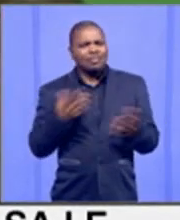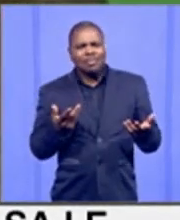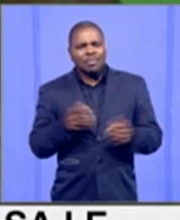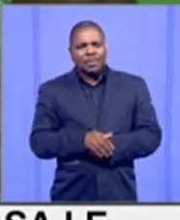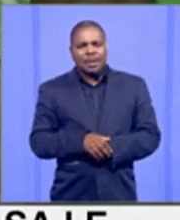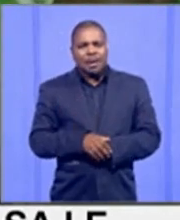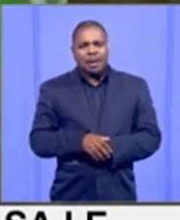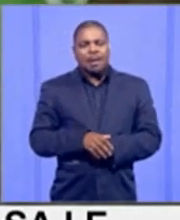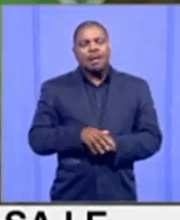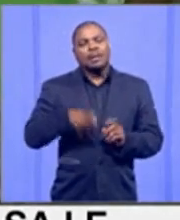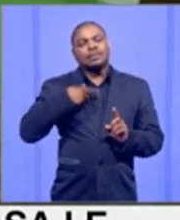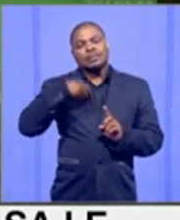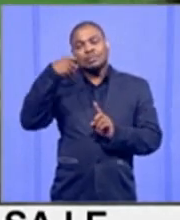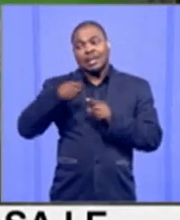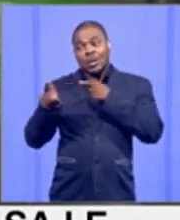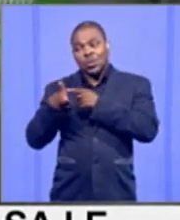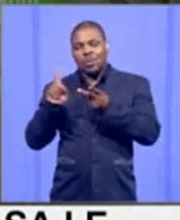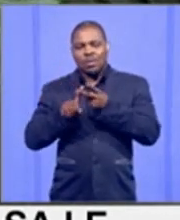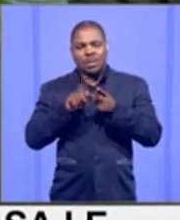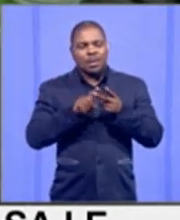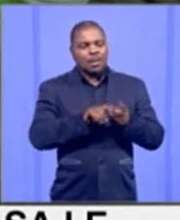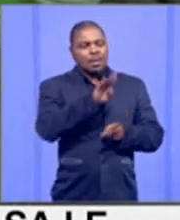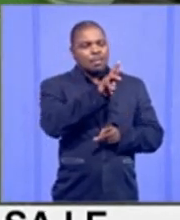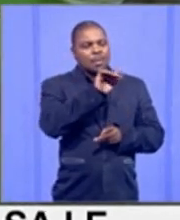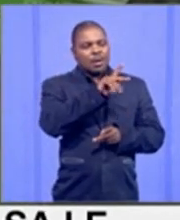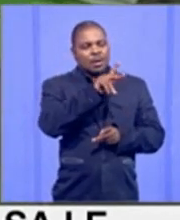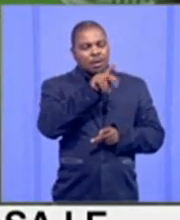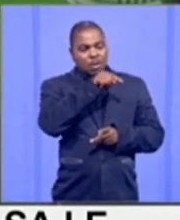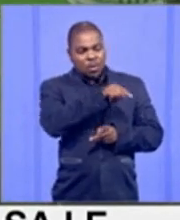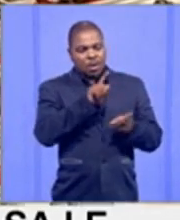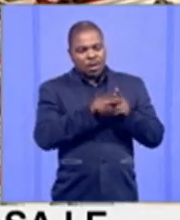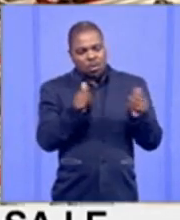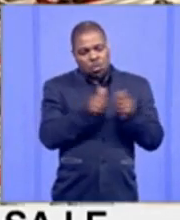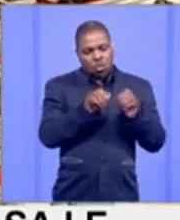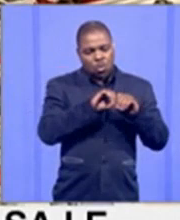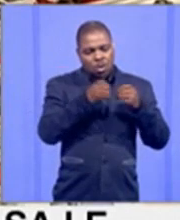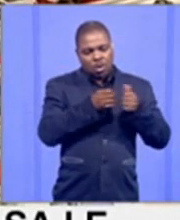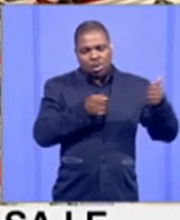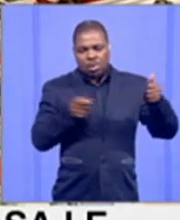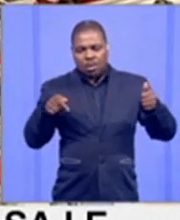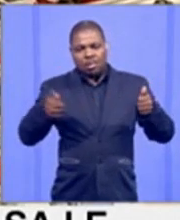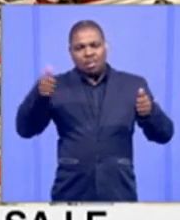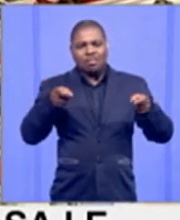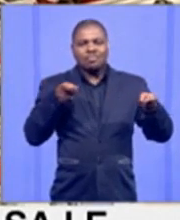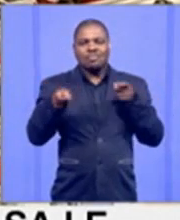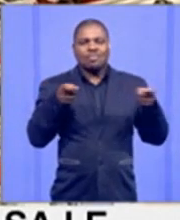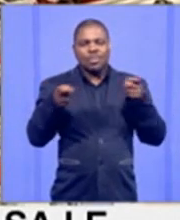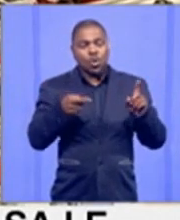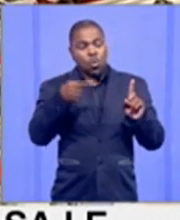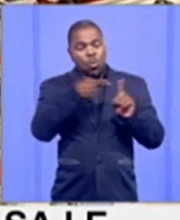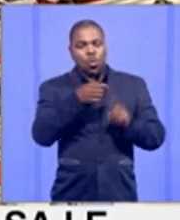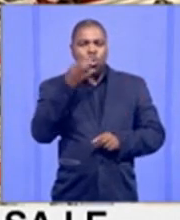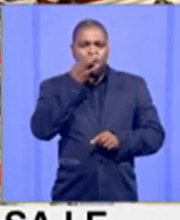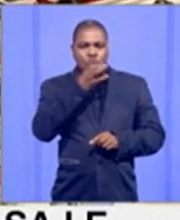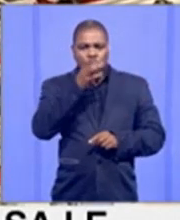leng kgetheng o a tla go phinkgišana le Celia Brink wa mekgatlho yeo e bopago puso ya motlhakanelwa. Brink o bolela gore ga go na le